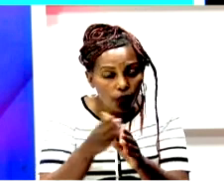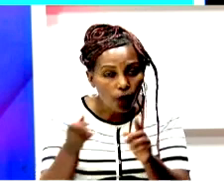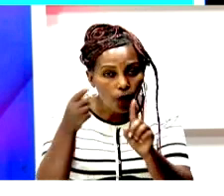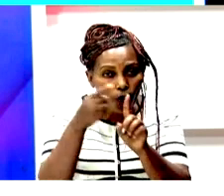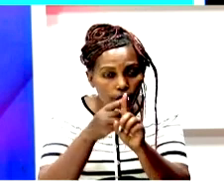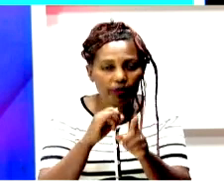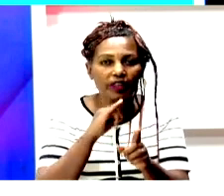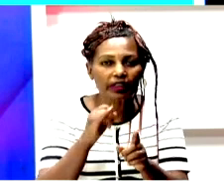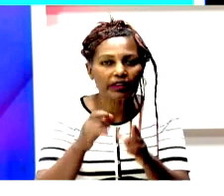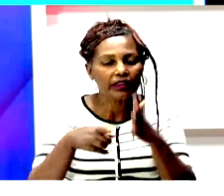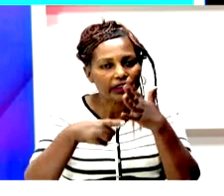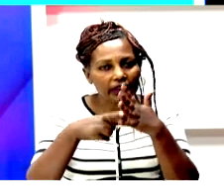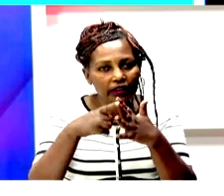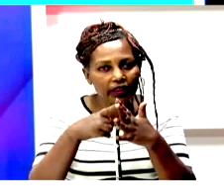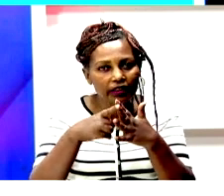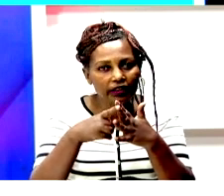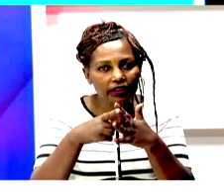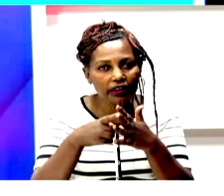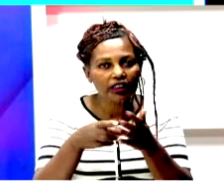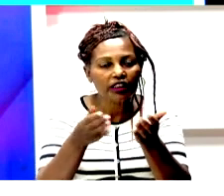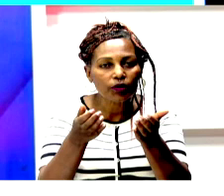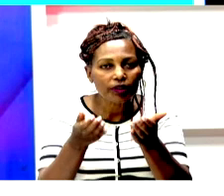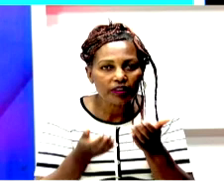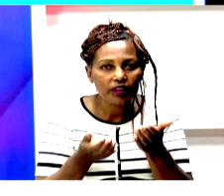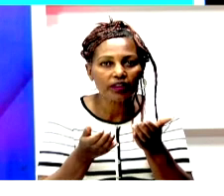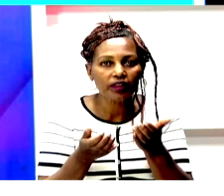need an auxiliary verb to tell